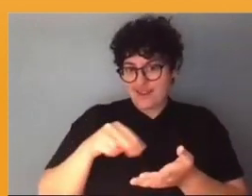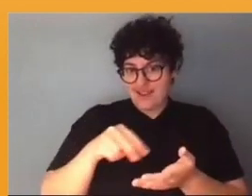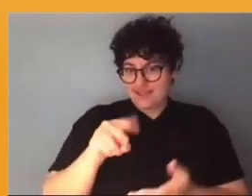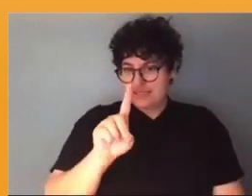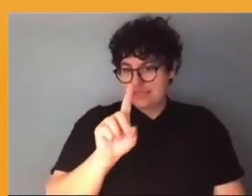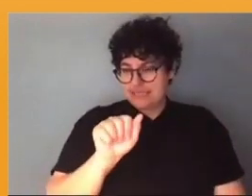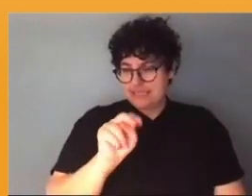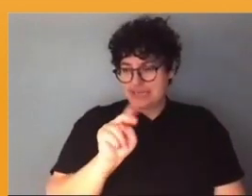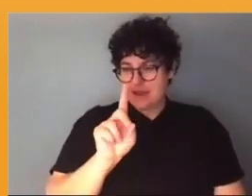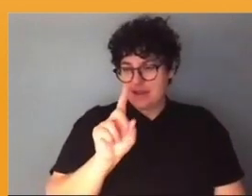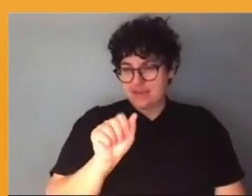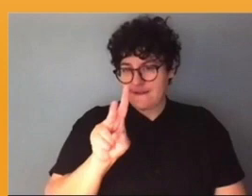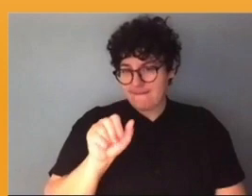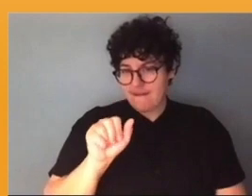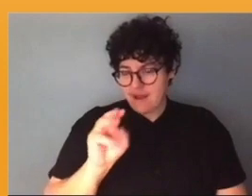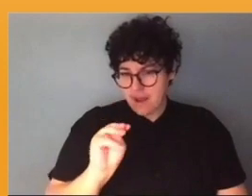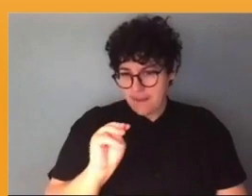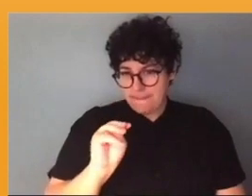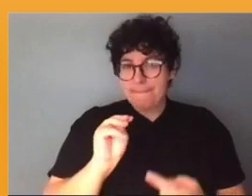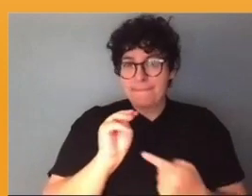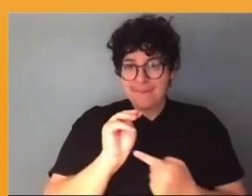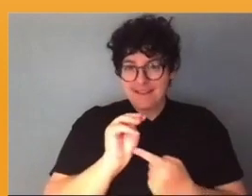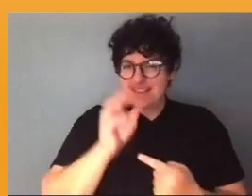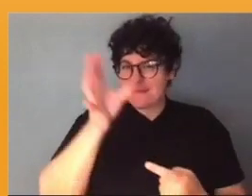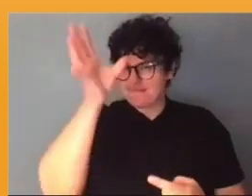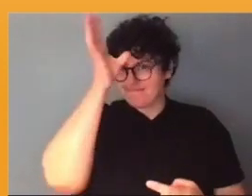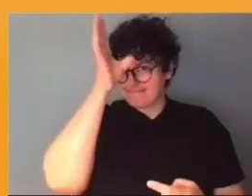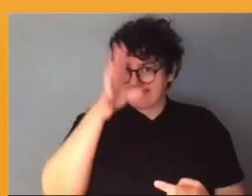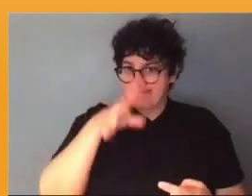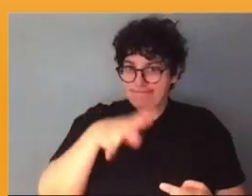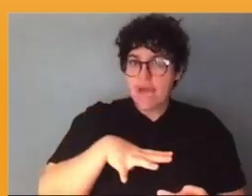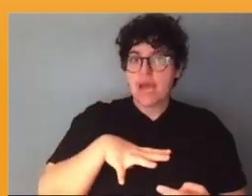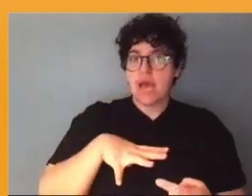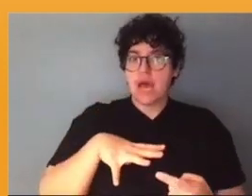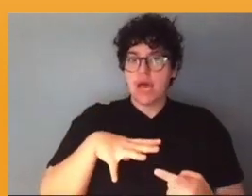male, masculine, very